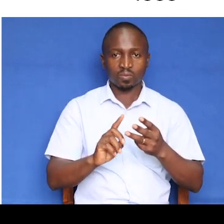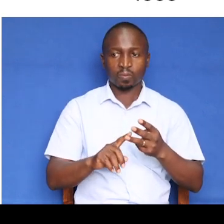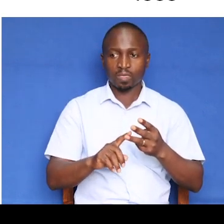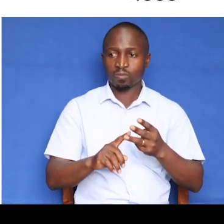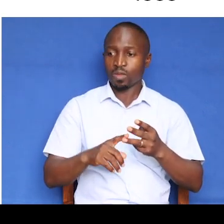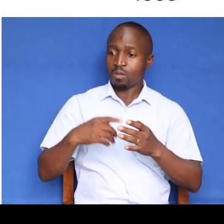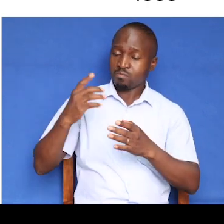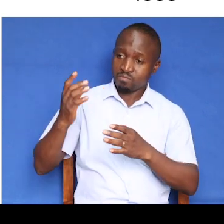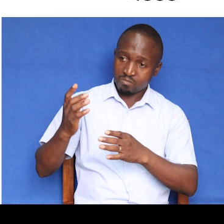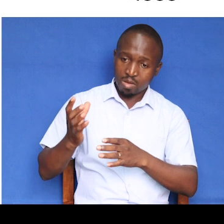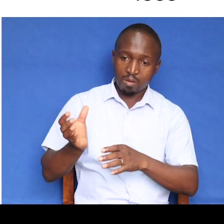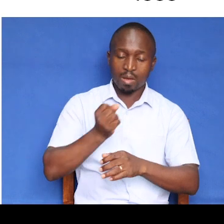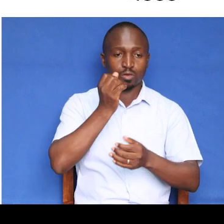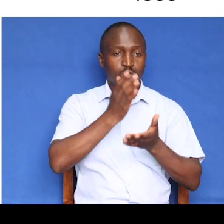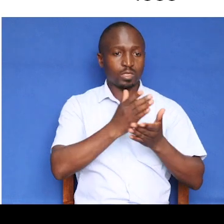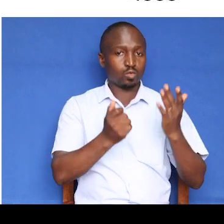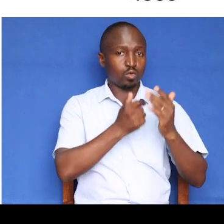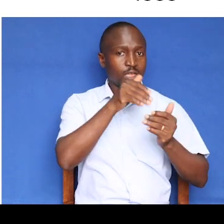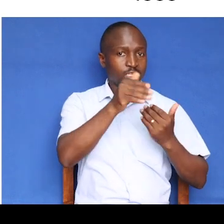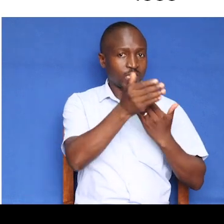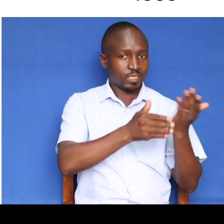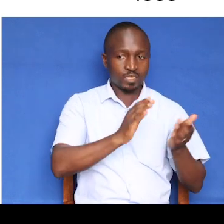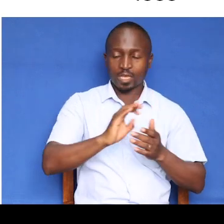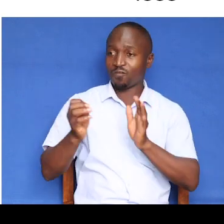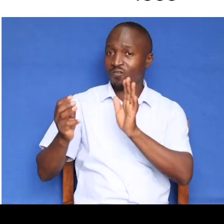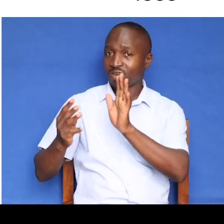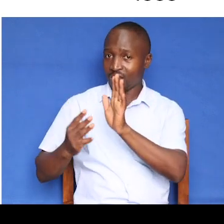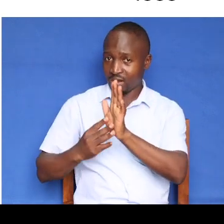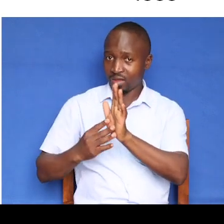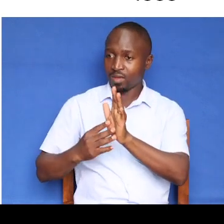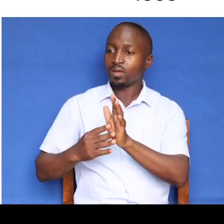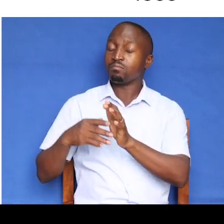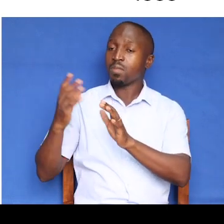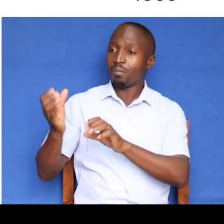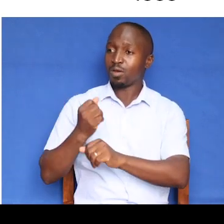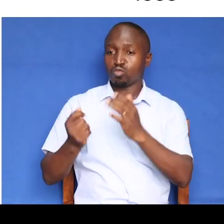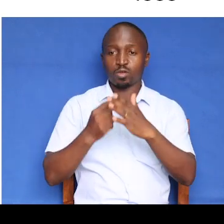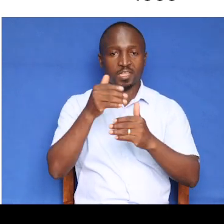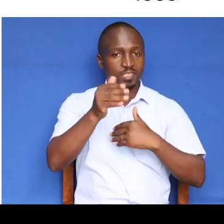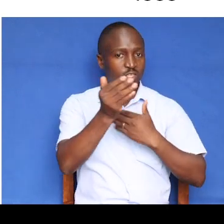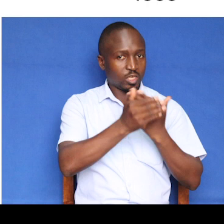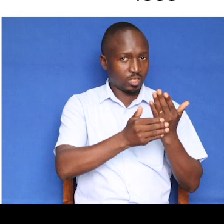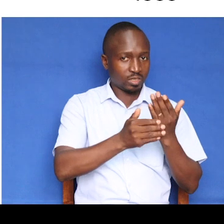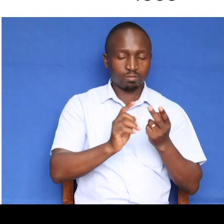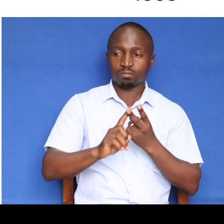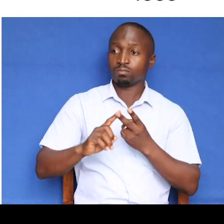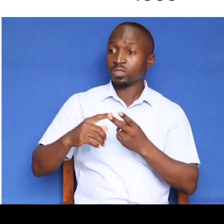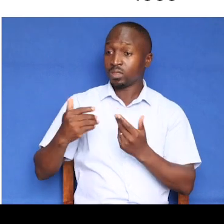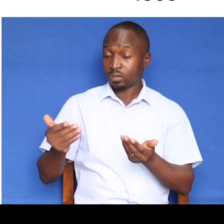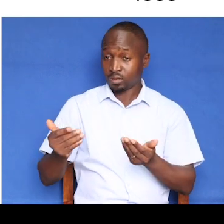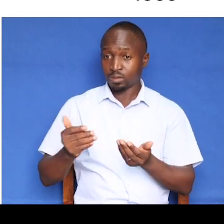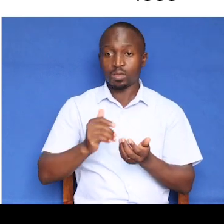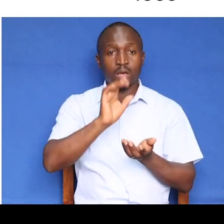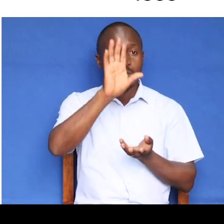net Tanzanian income from abroad, which is 8,000 income from abroad. This makes this